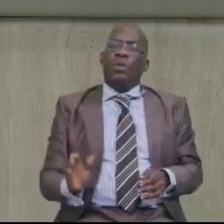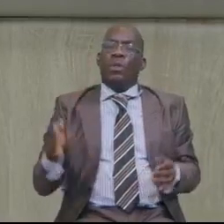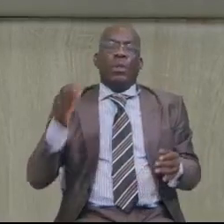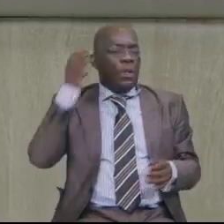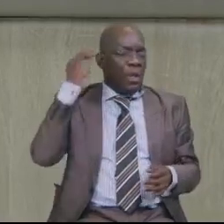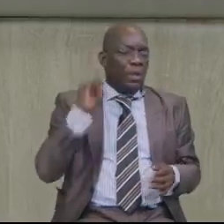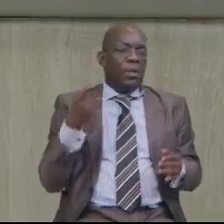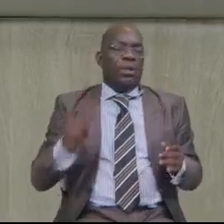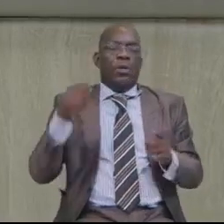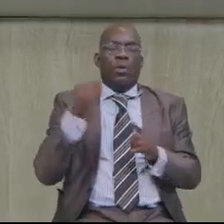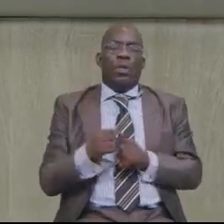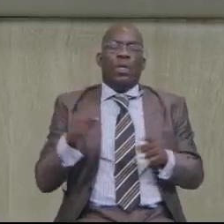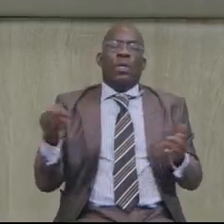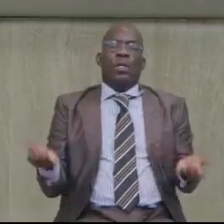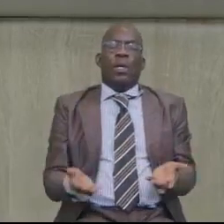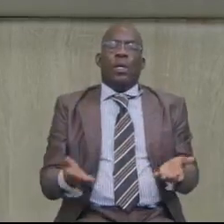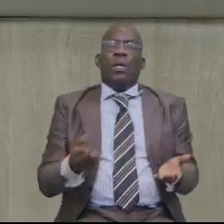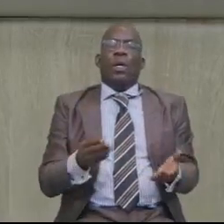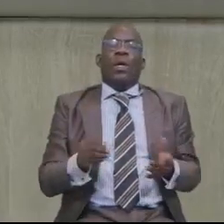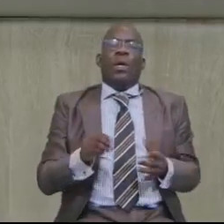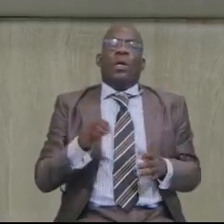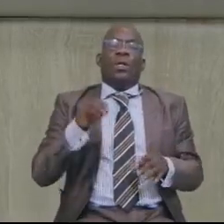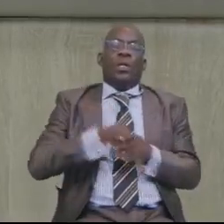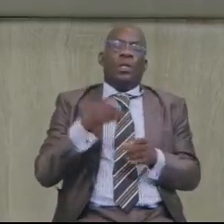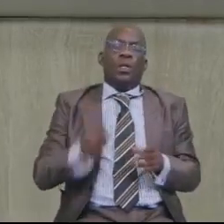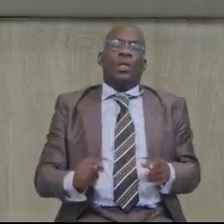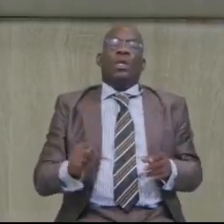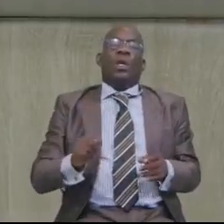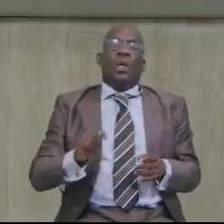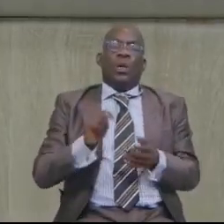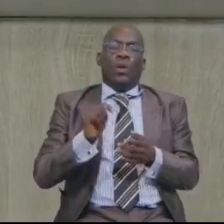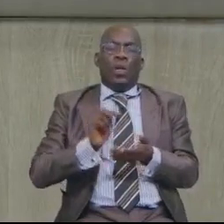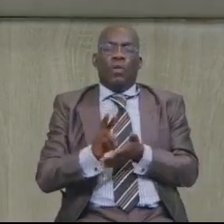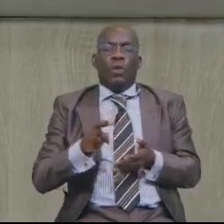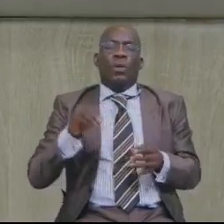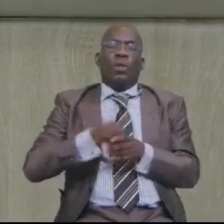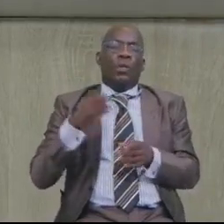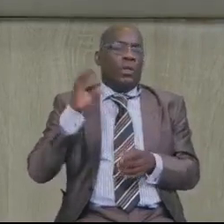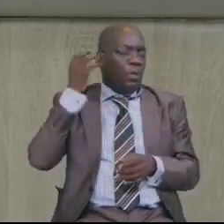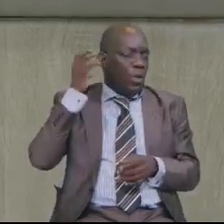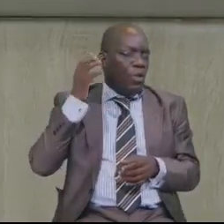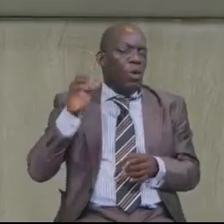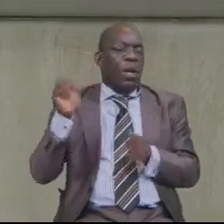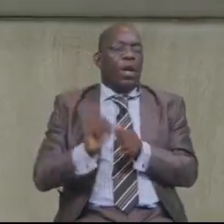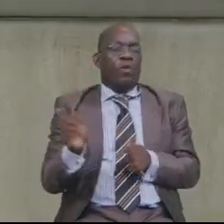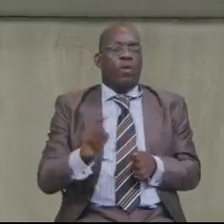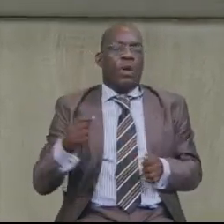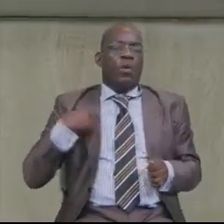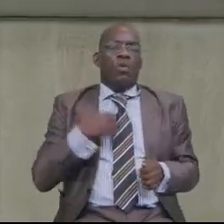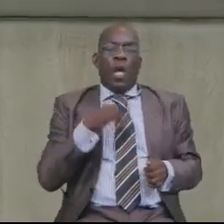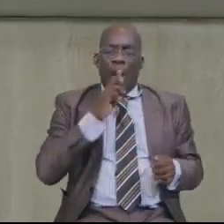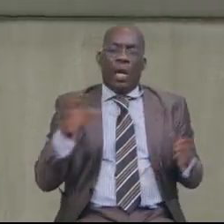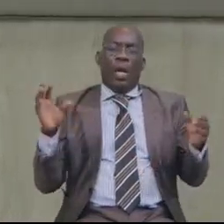in the Alpha location, or online, radio, television, anywhere we're connected together. I